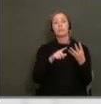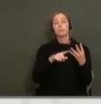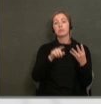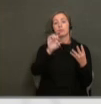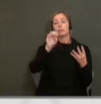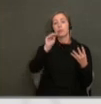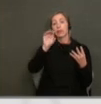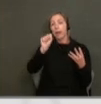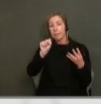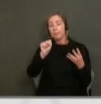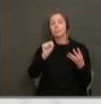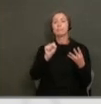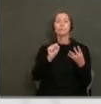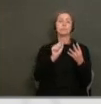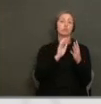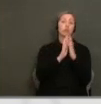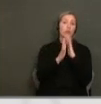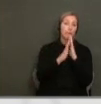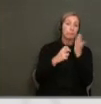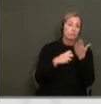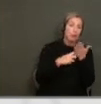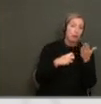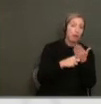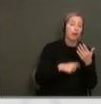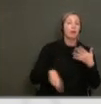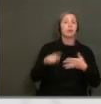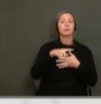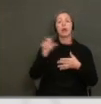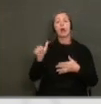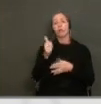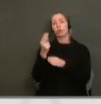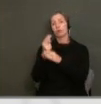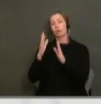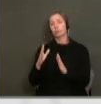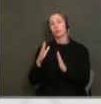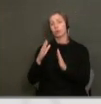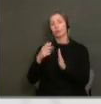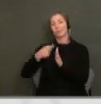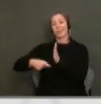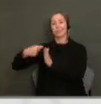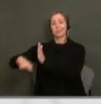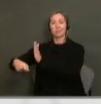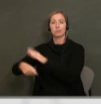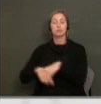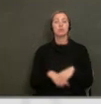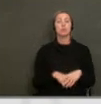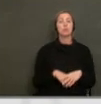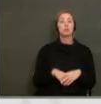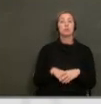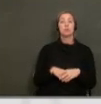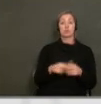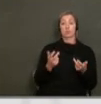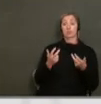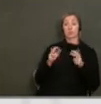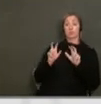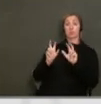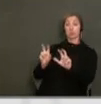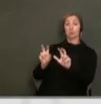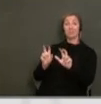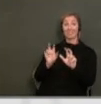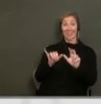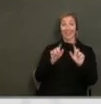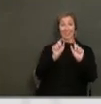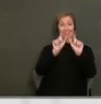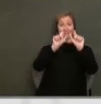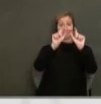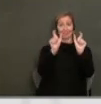transport fees, traffic fines, and other user fees. Now, the way that we invest these dollars, which is the inner circle of